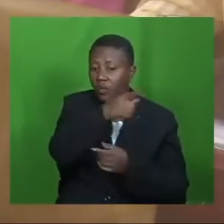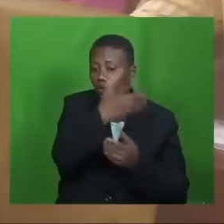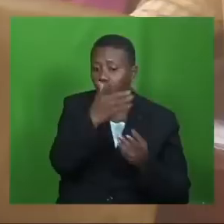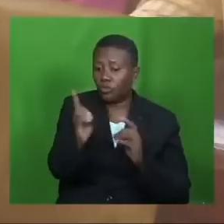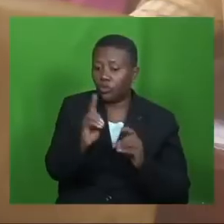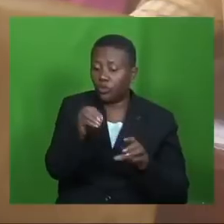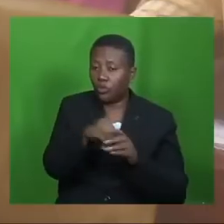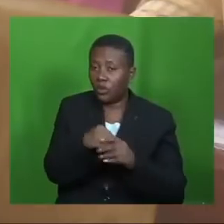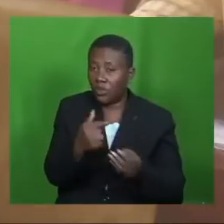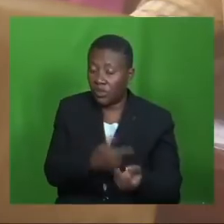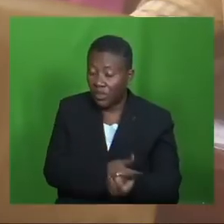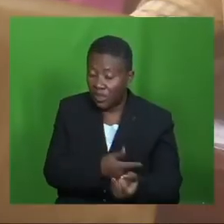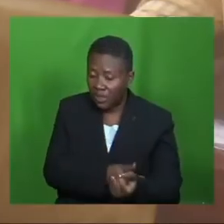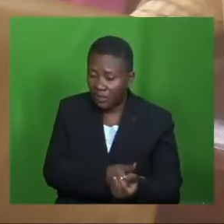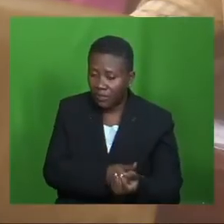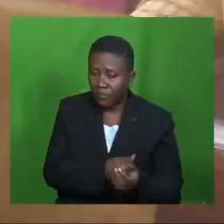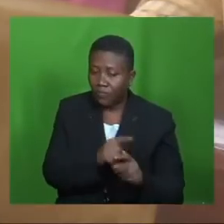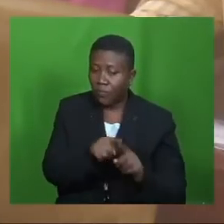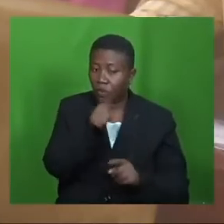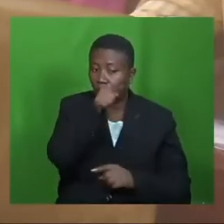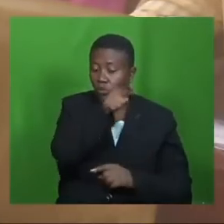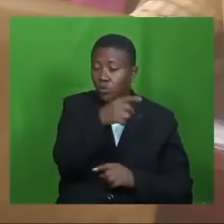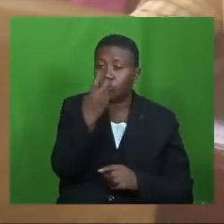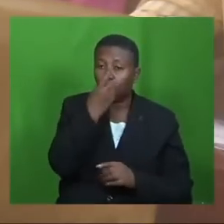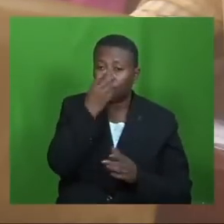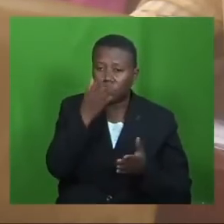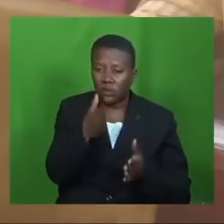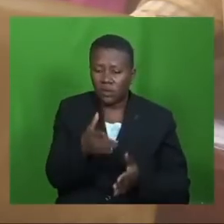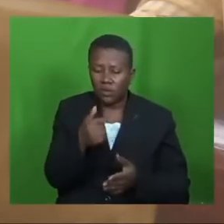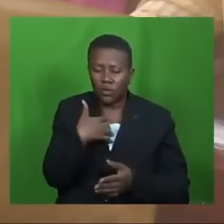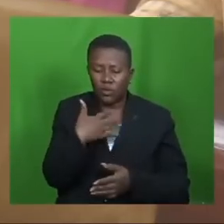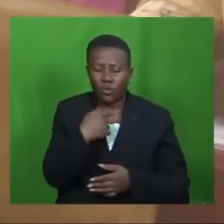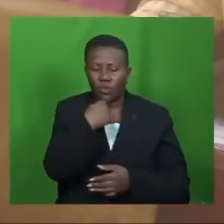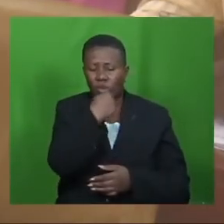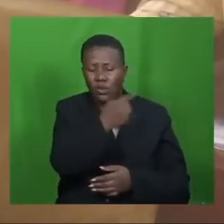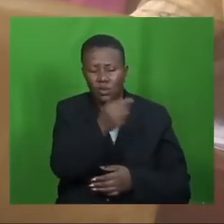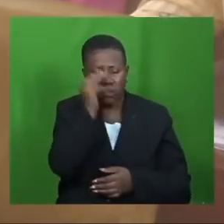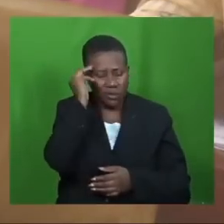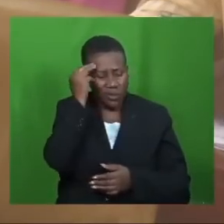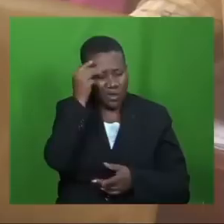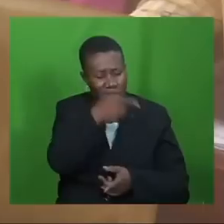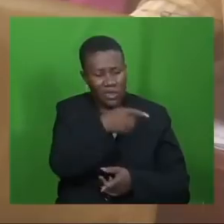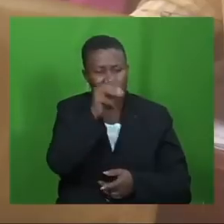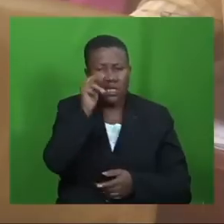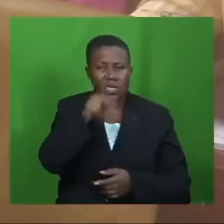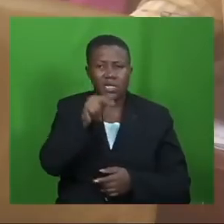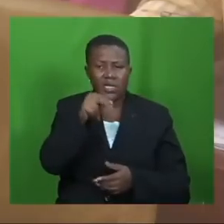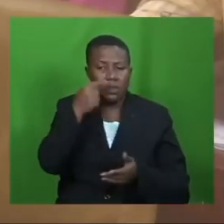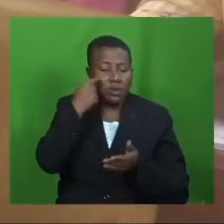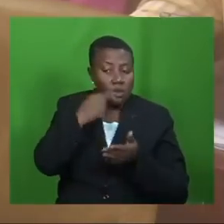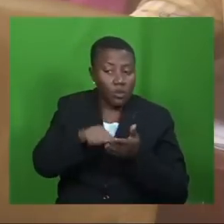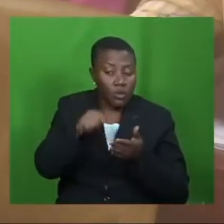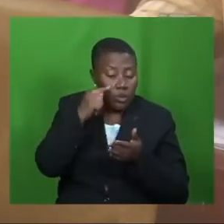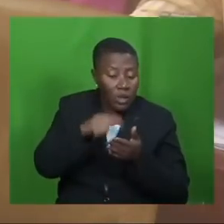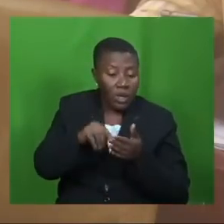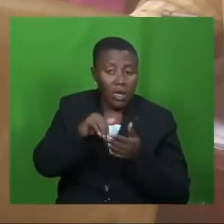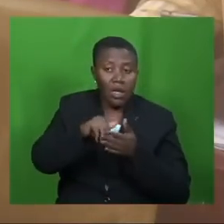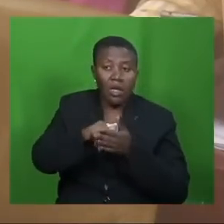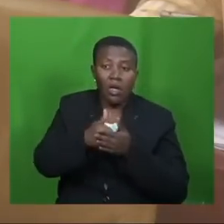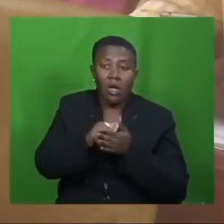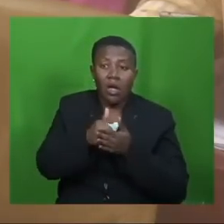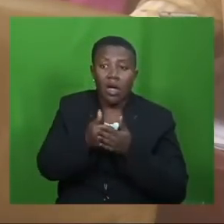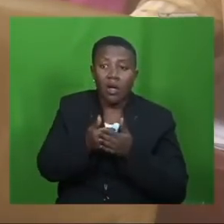Mr. Speaker, I want to say that the minister should rather be looking at how we can have such legacy project